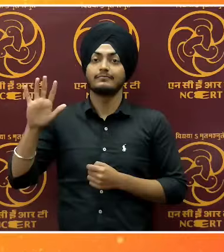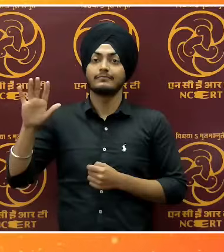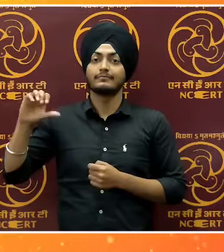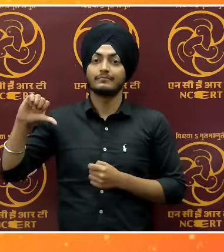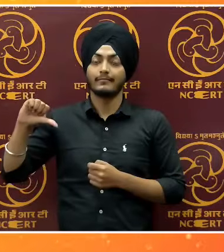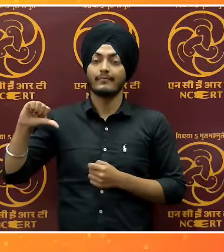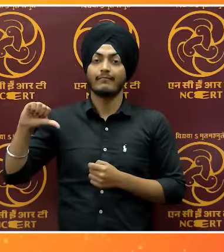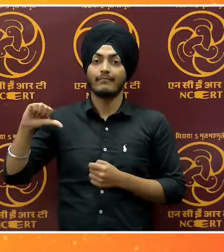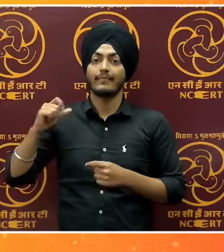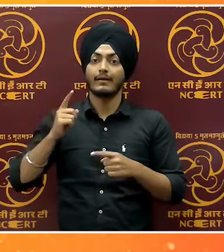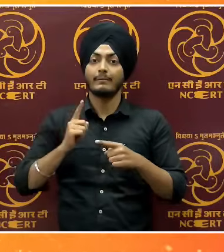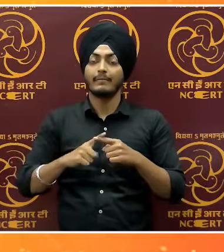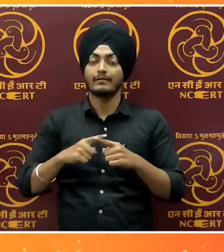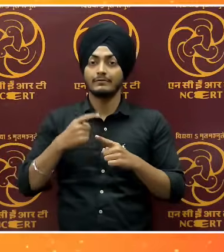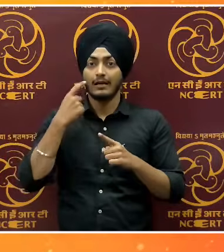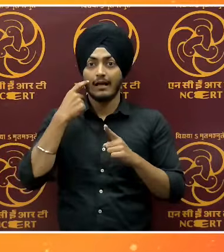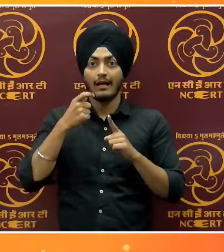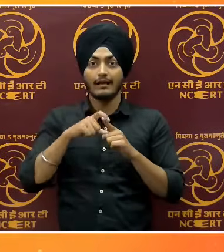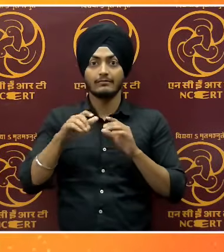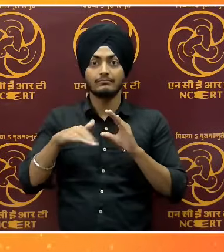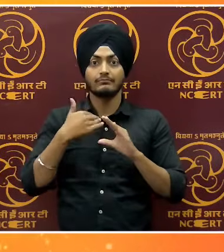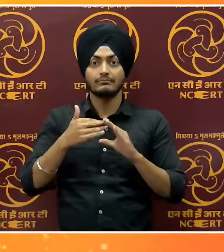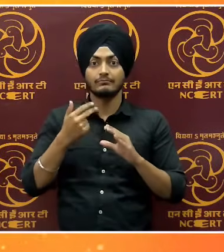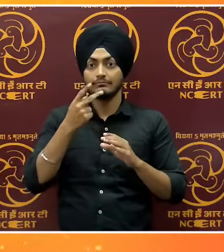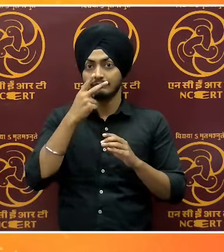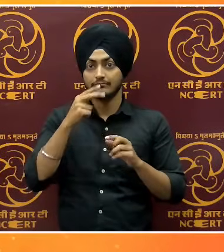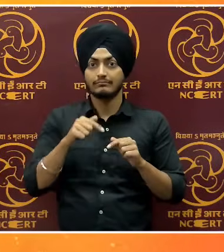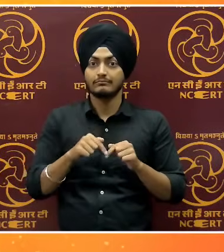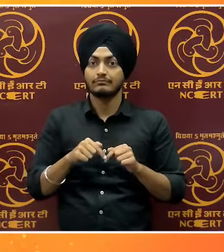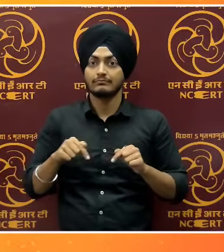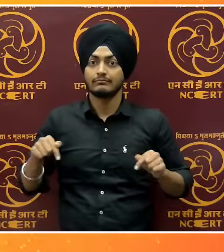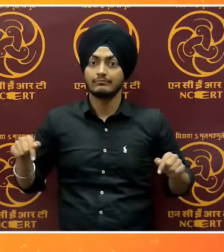8800440559, and our email ID is